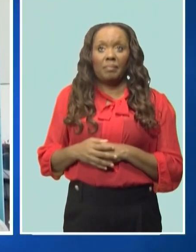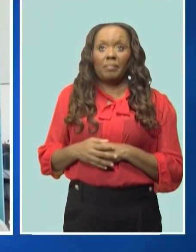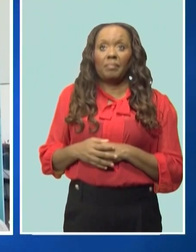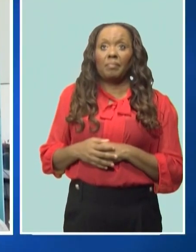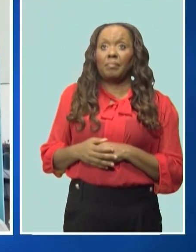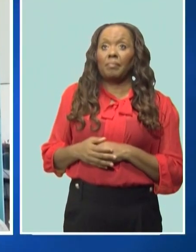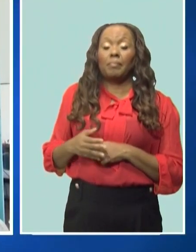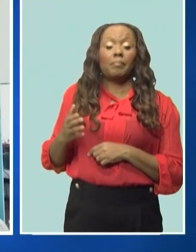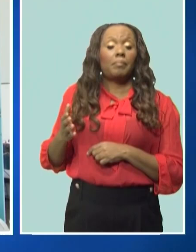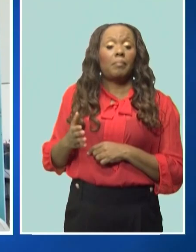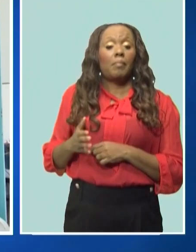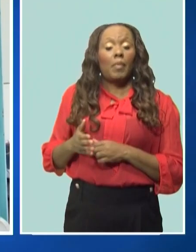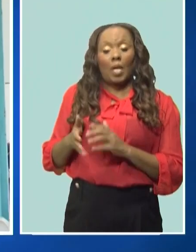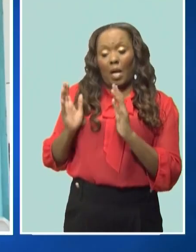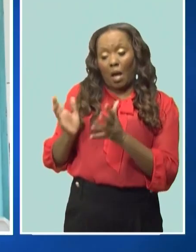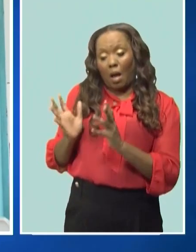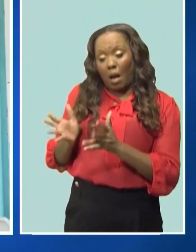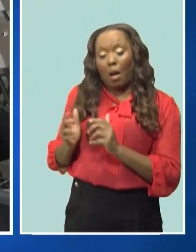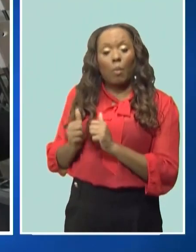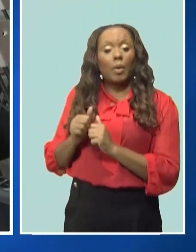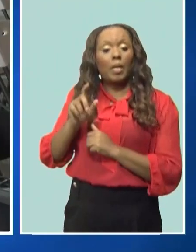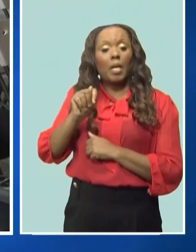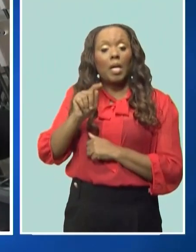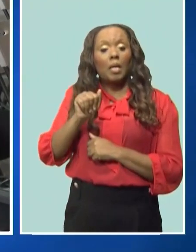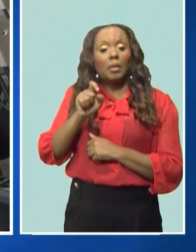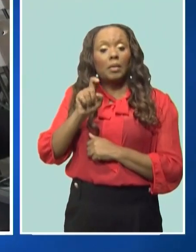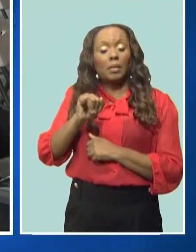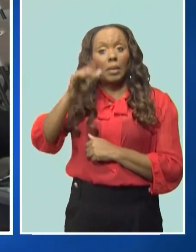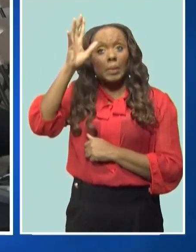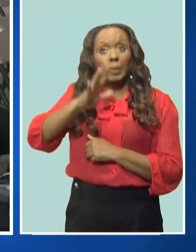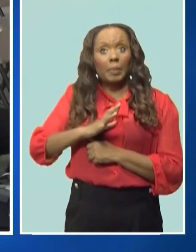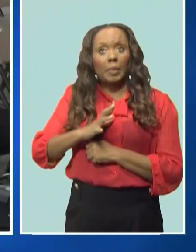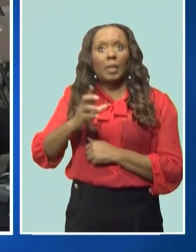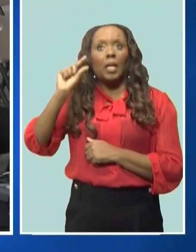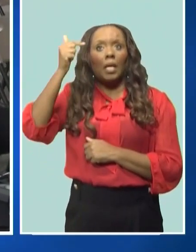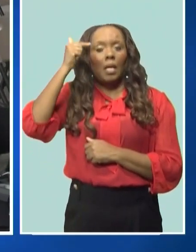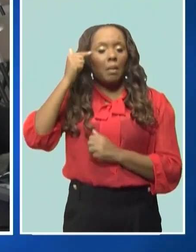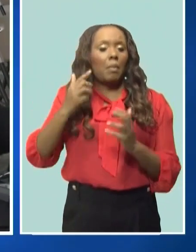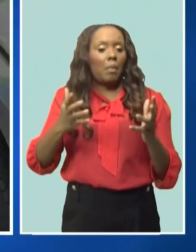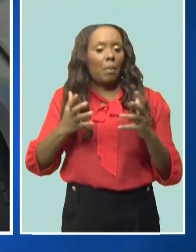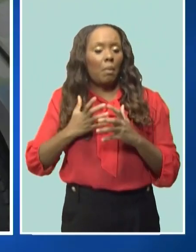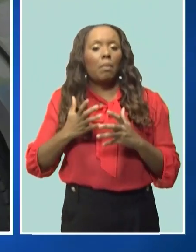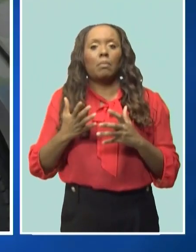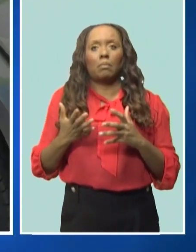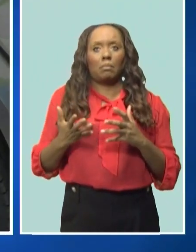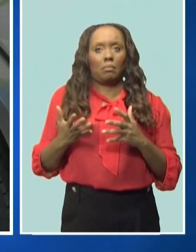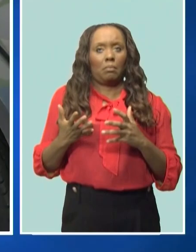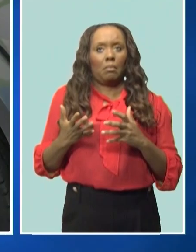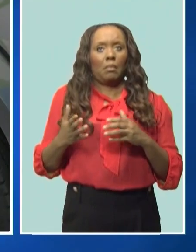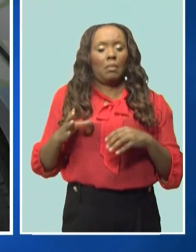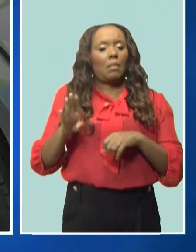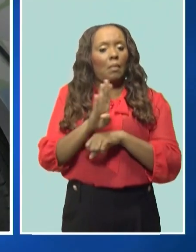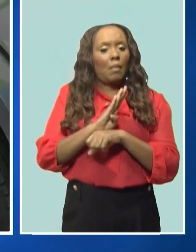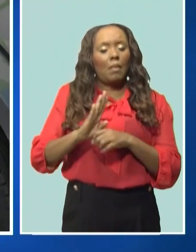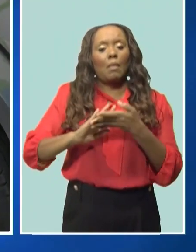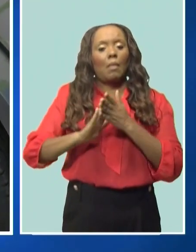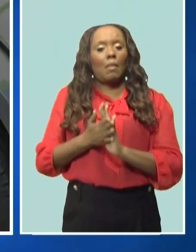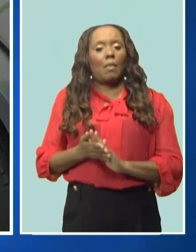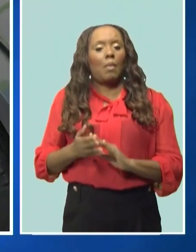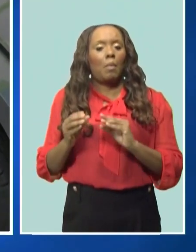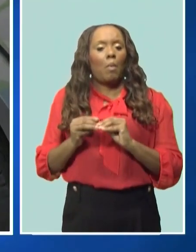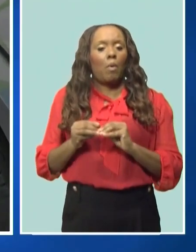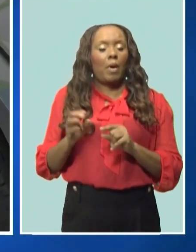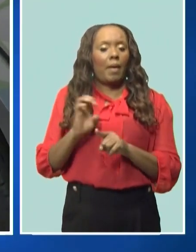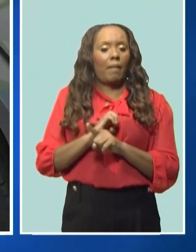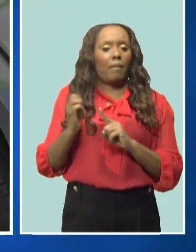taximen gathered for the meeting, Mr. Moore says government is committed to greening Barbados, has a roadmap in place, and is putting its money